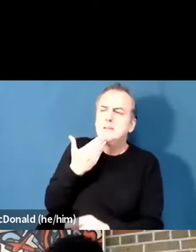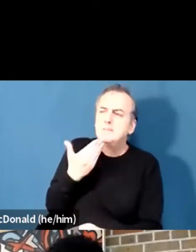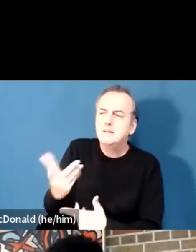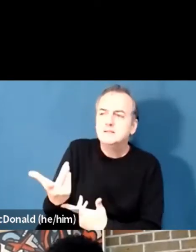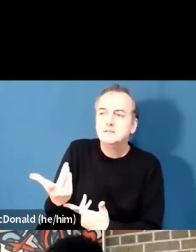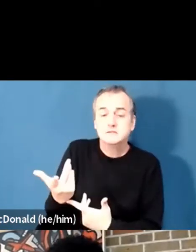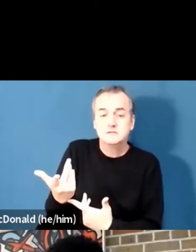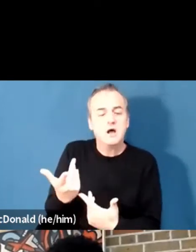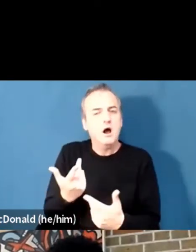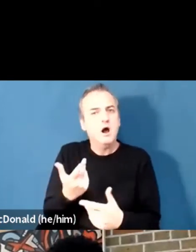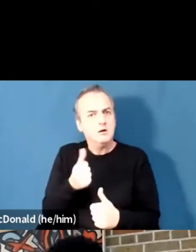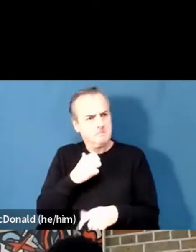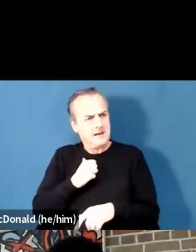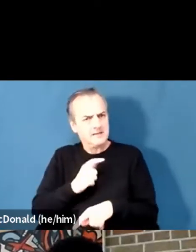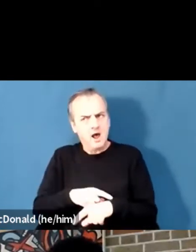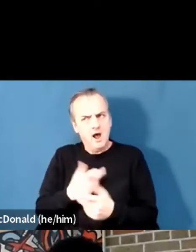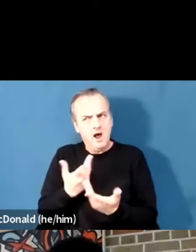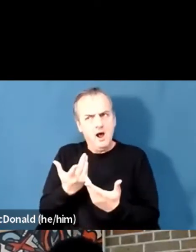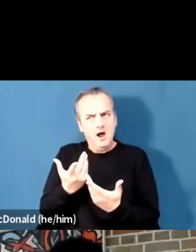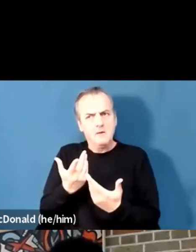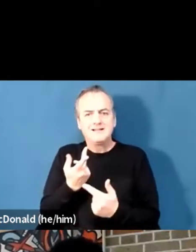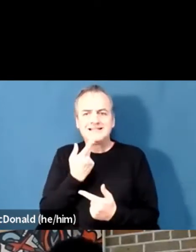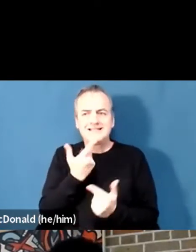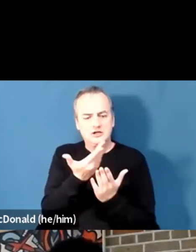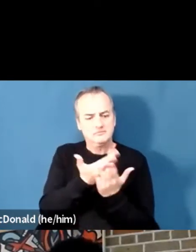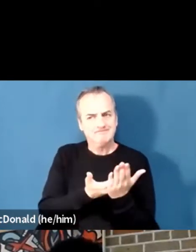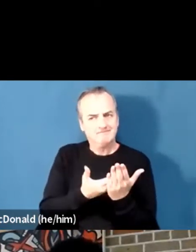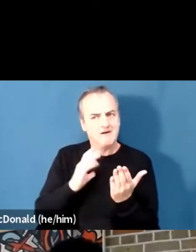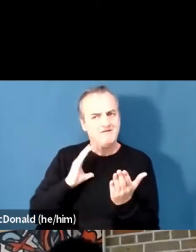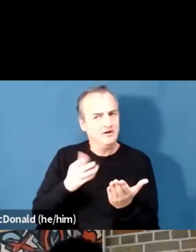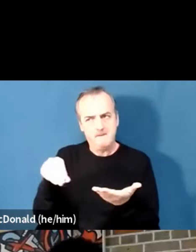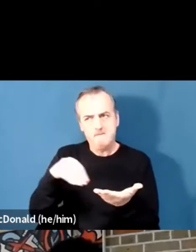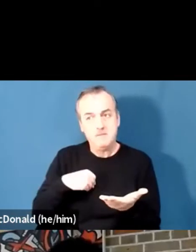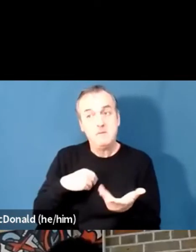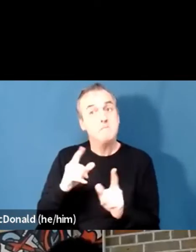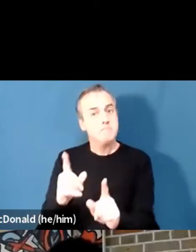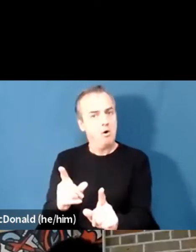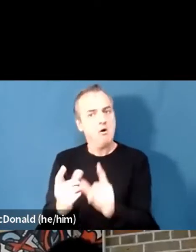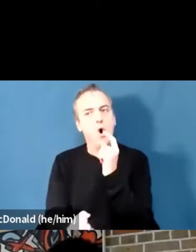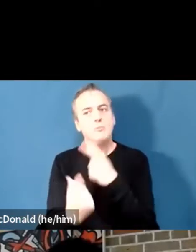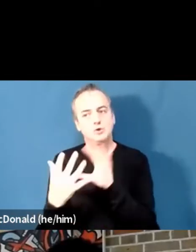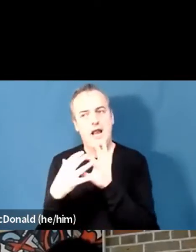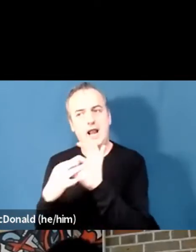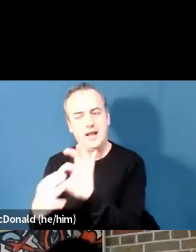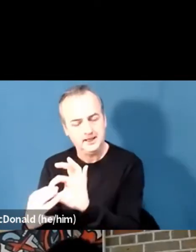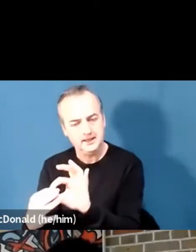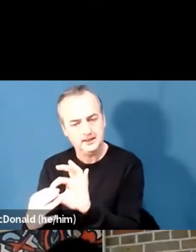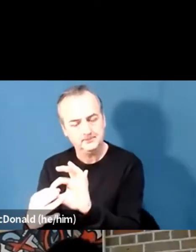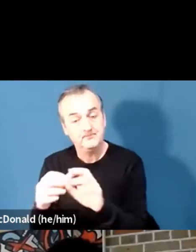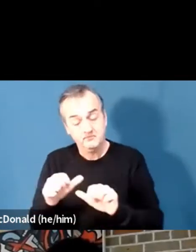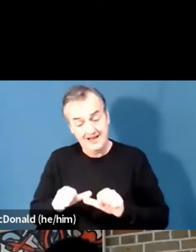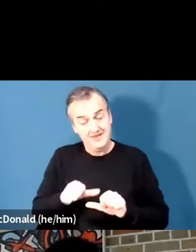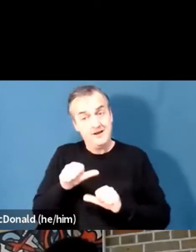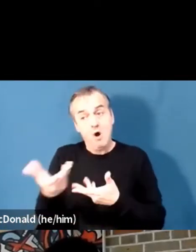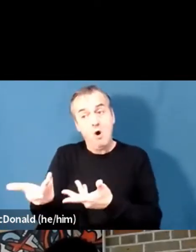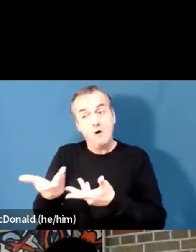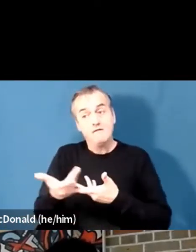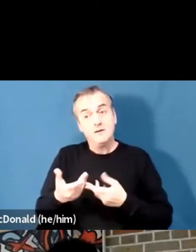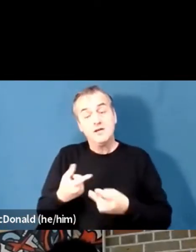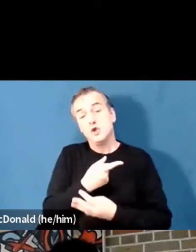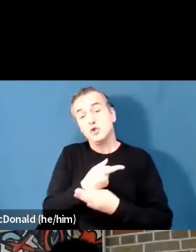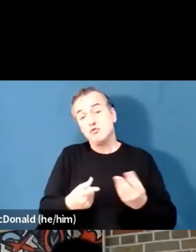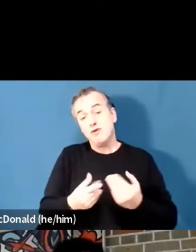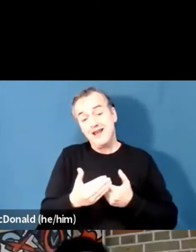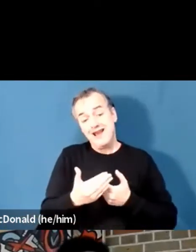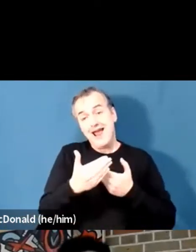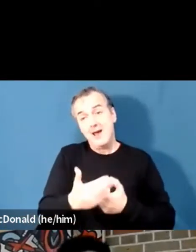my time. And you know, that second one, it wasn't paid and stuff, but I'm so glad I did it. And then they offered me 3 episodes. Then